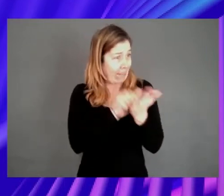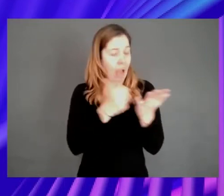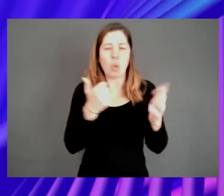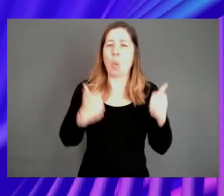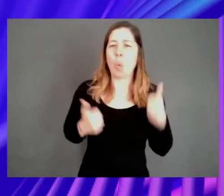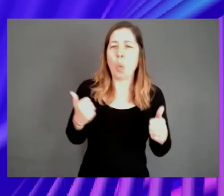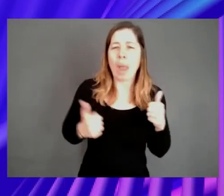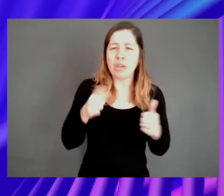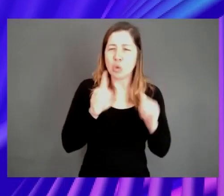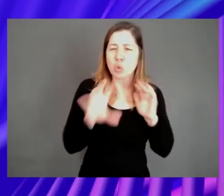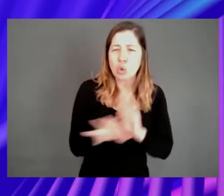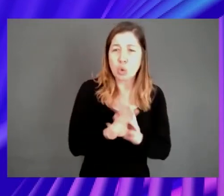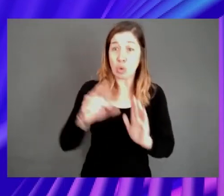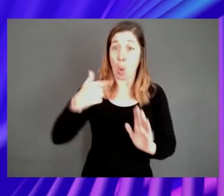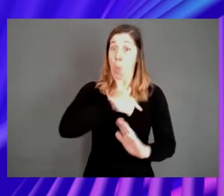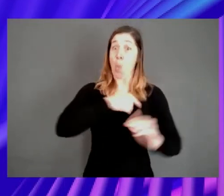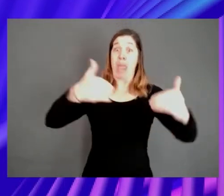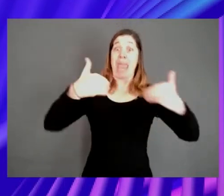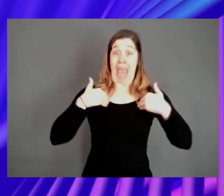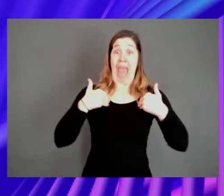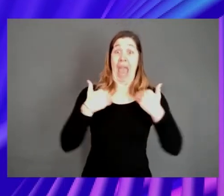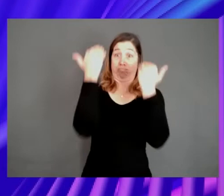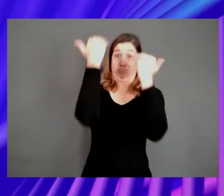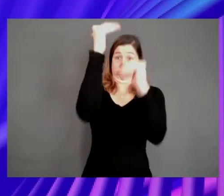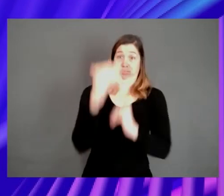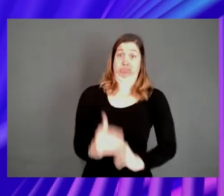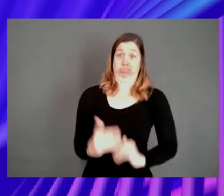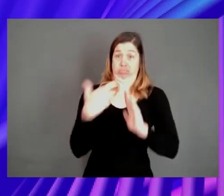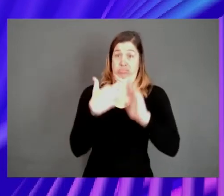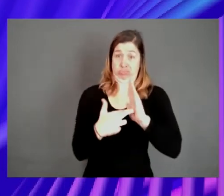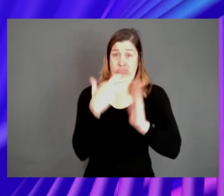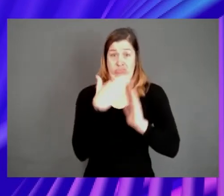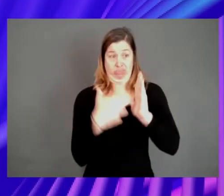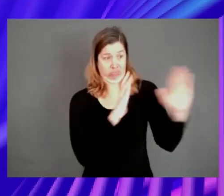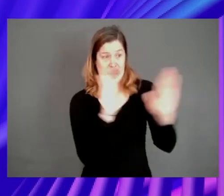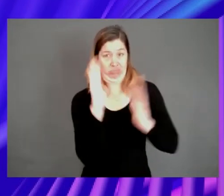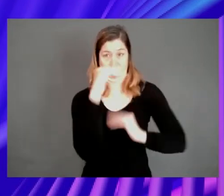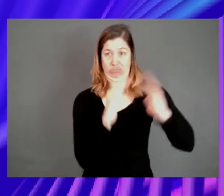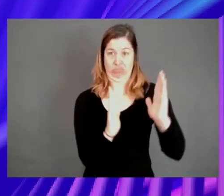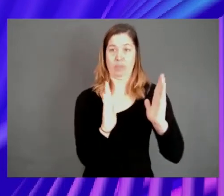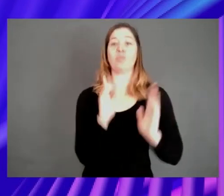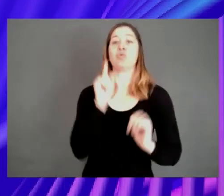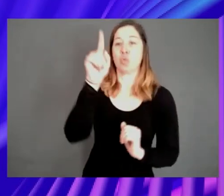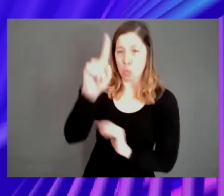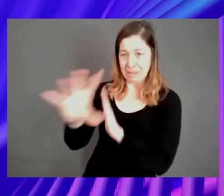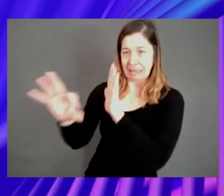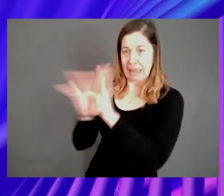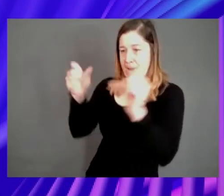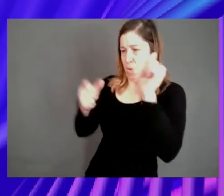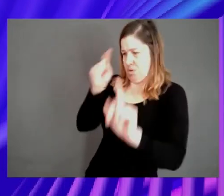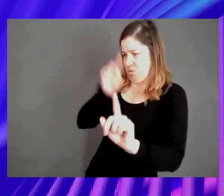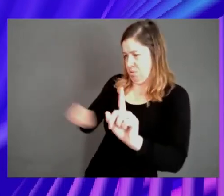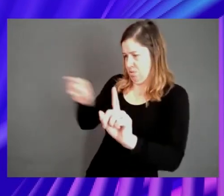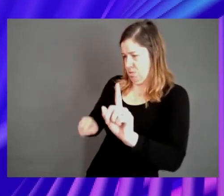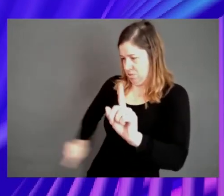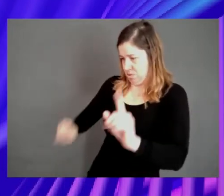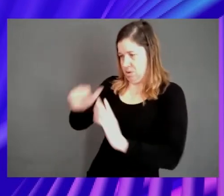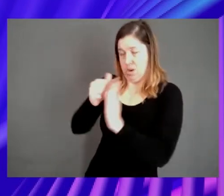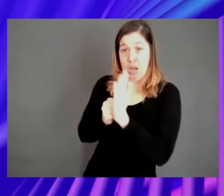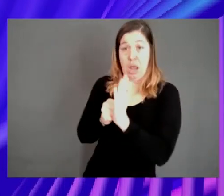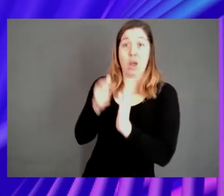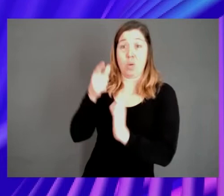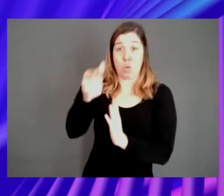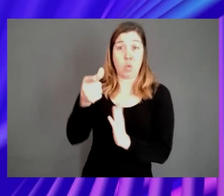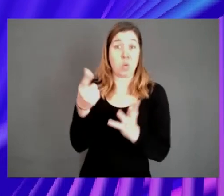guardrails. Our guardrails are tied to various organizational units, and by selecting that organizational unit, when you create that new account, as soon as that account